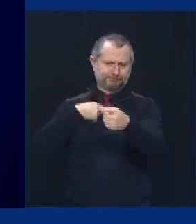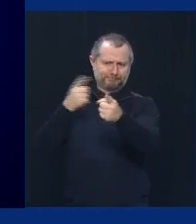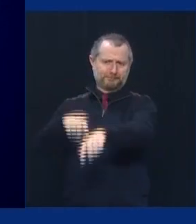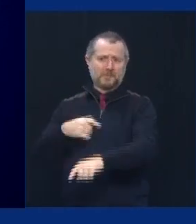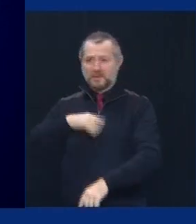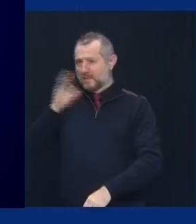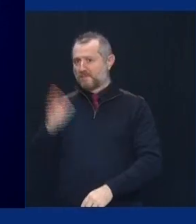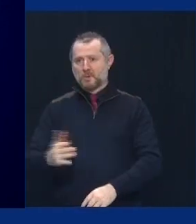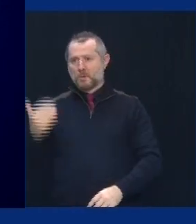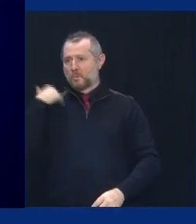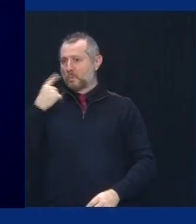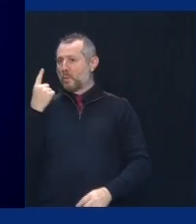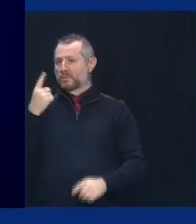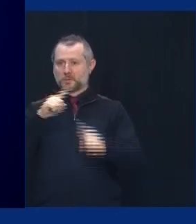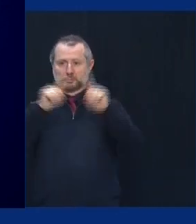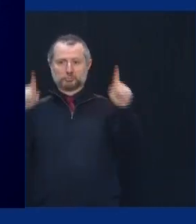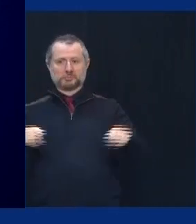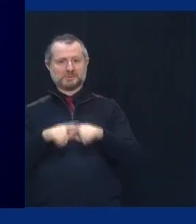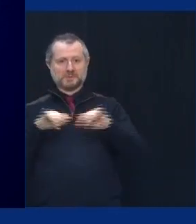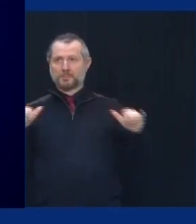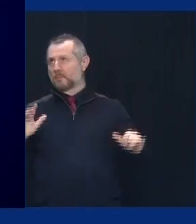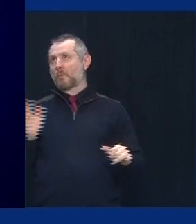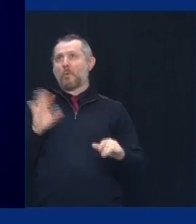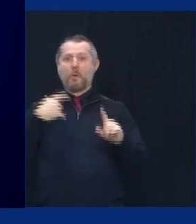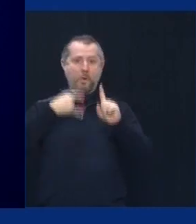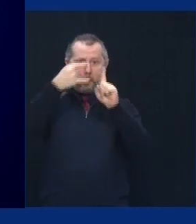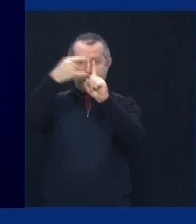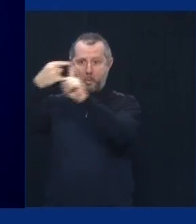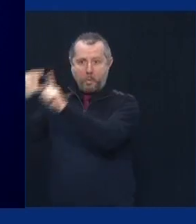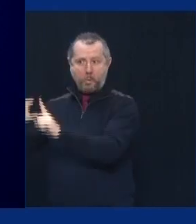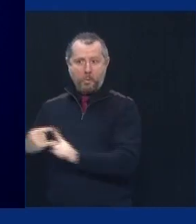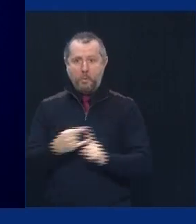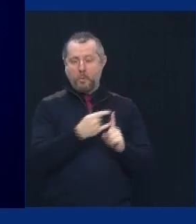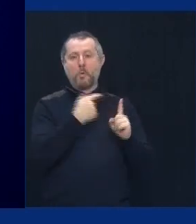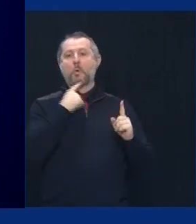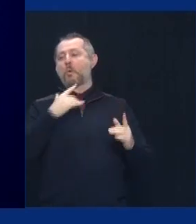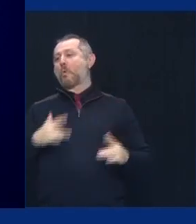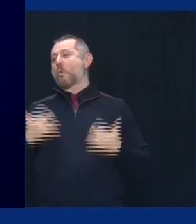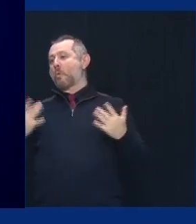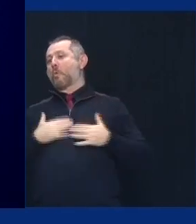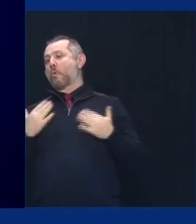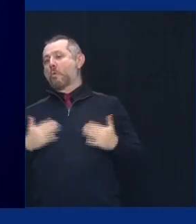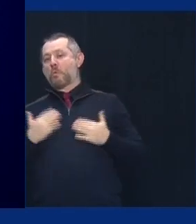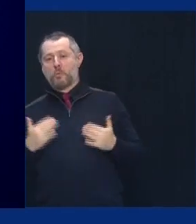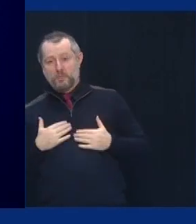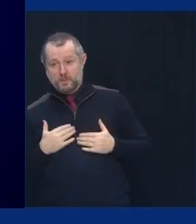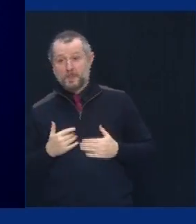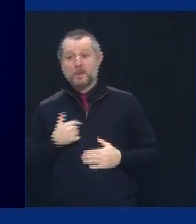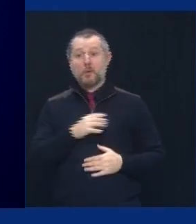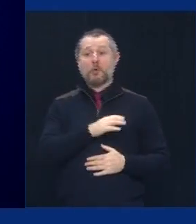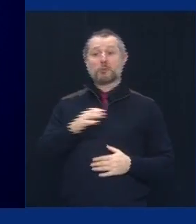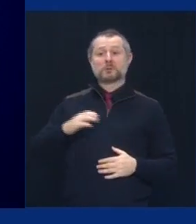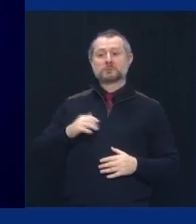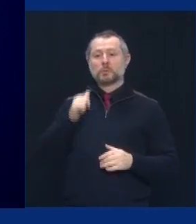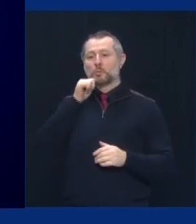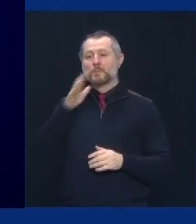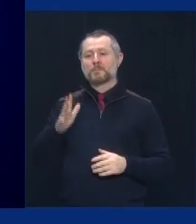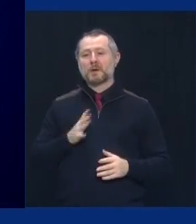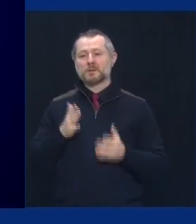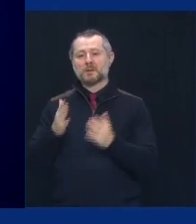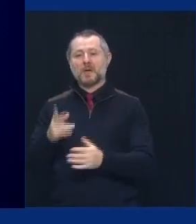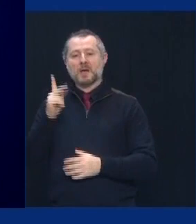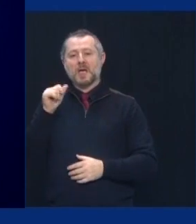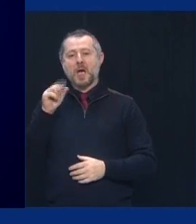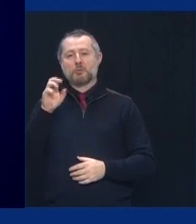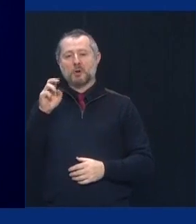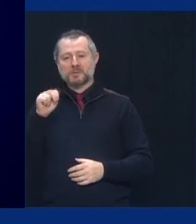that. And I'm glad to have them here in New York. Let's go to Congresswoman Karen Bass, who's the chair of the